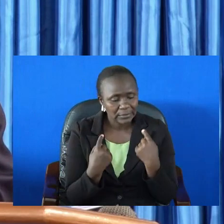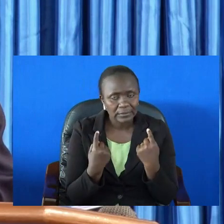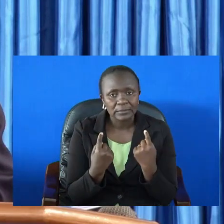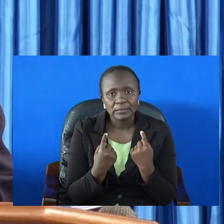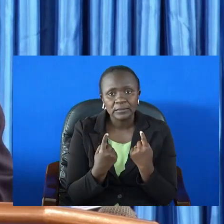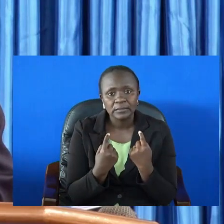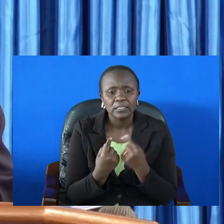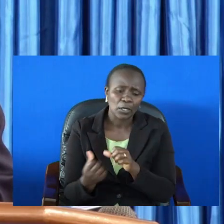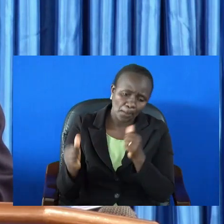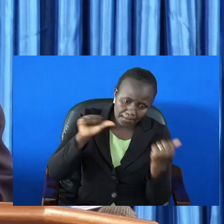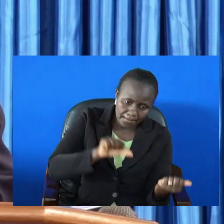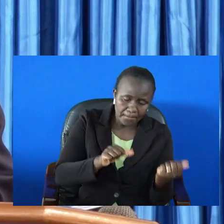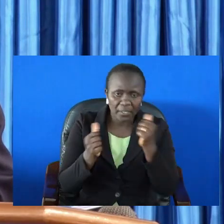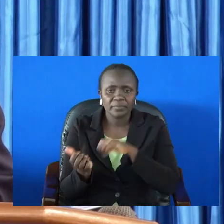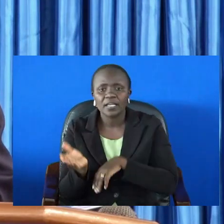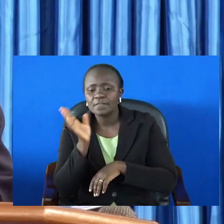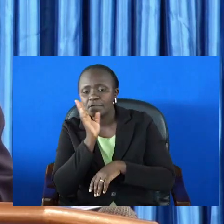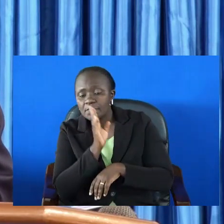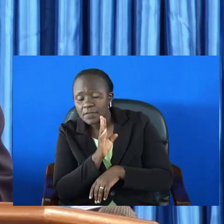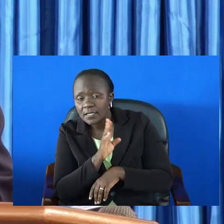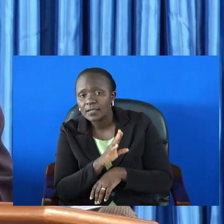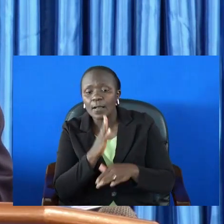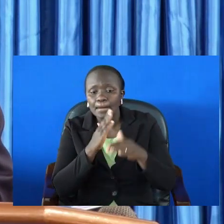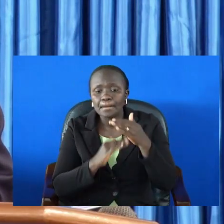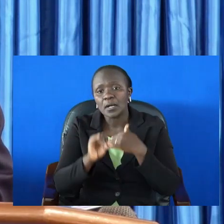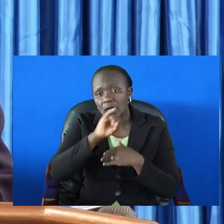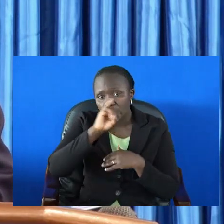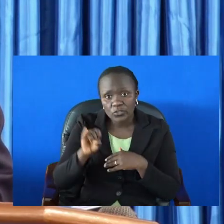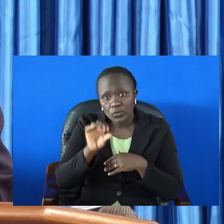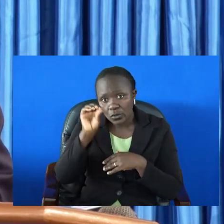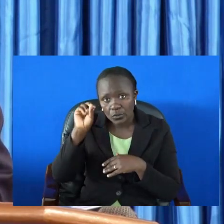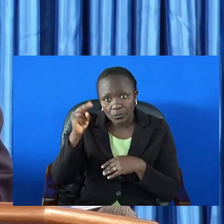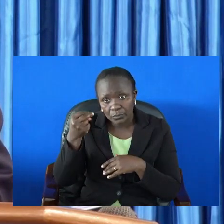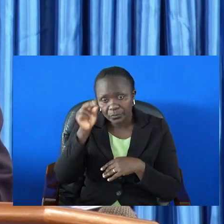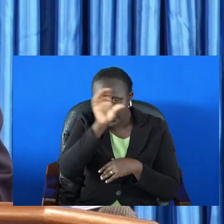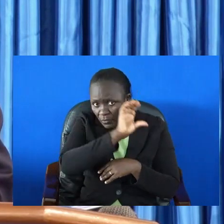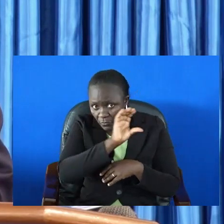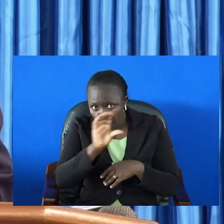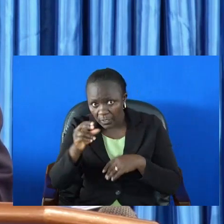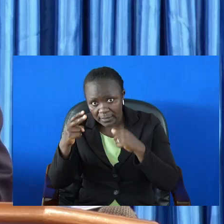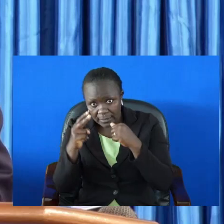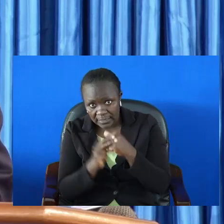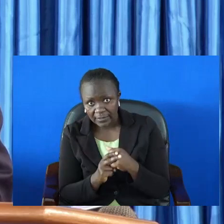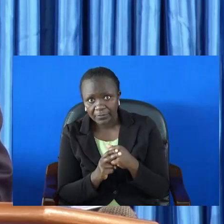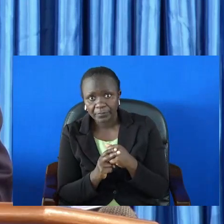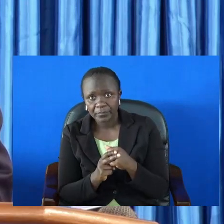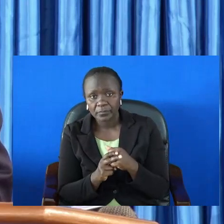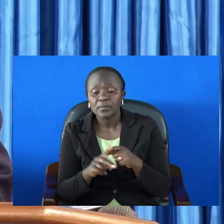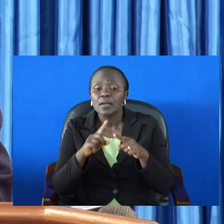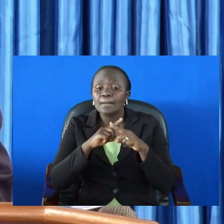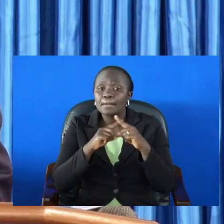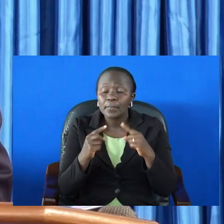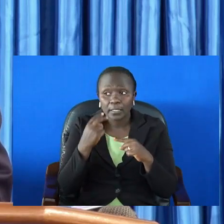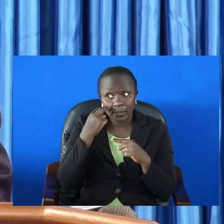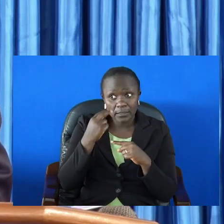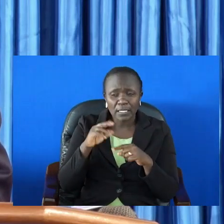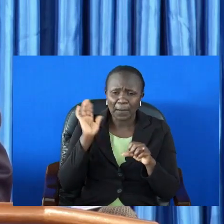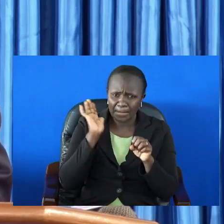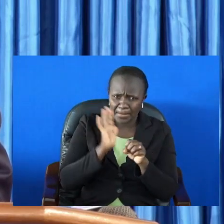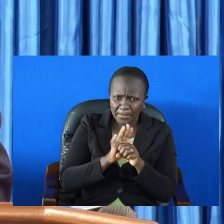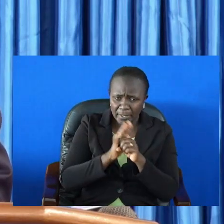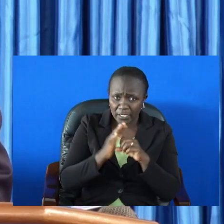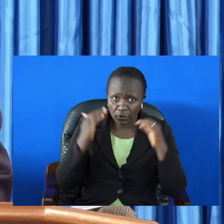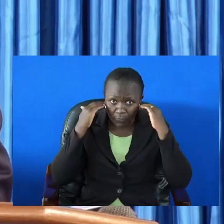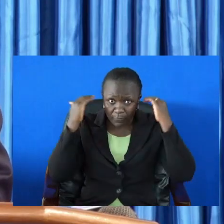were baptized by him in the river Jordan. Verse number 7. But when he saw many of the Pharisees